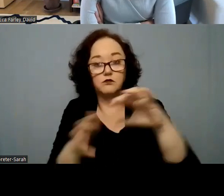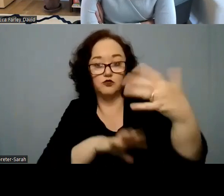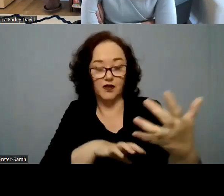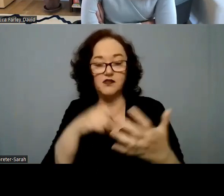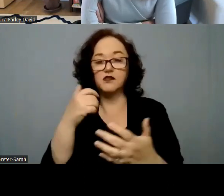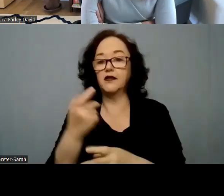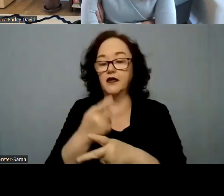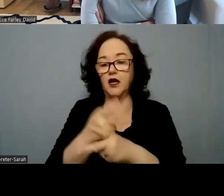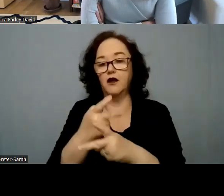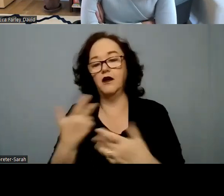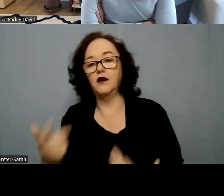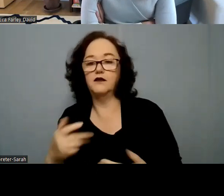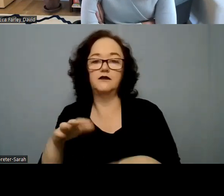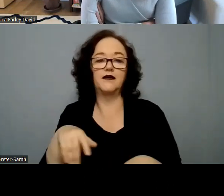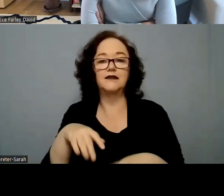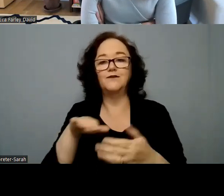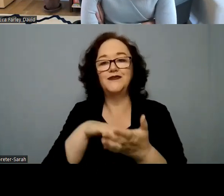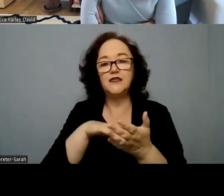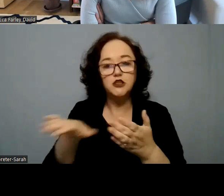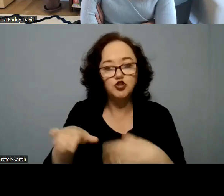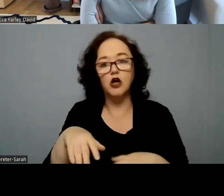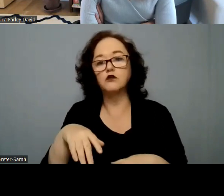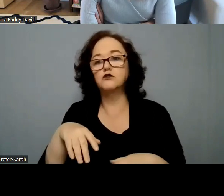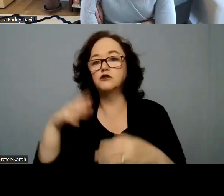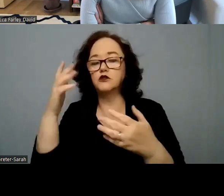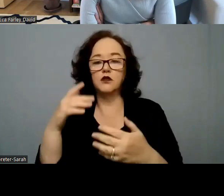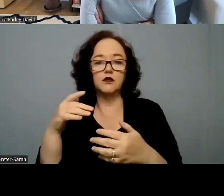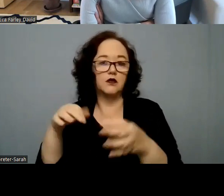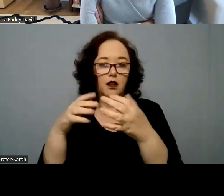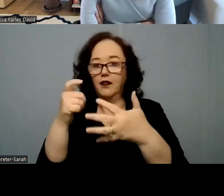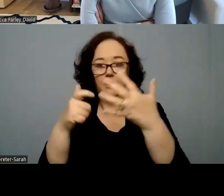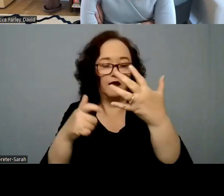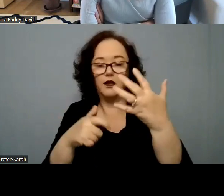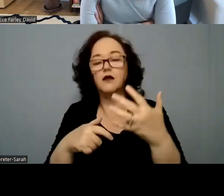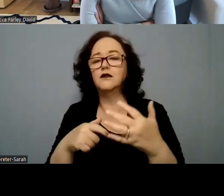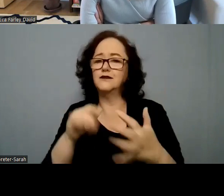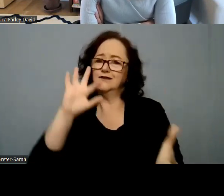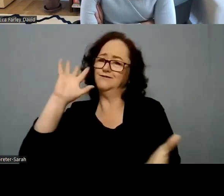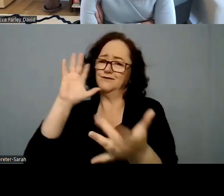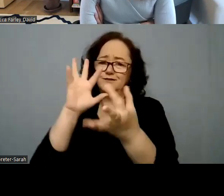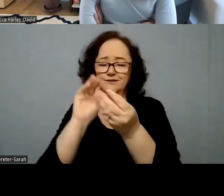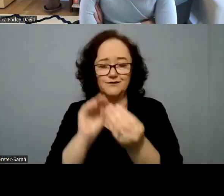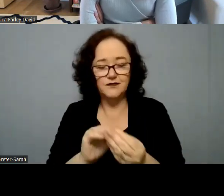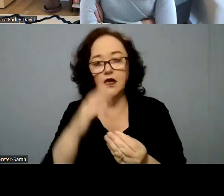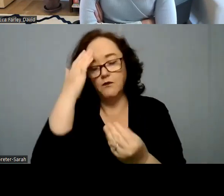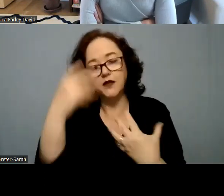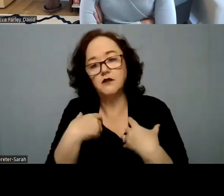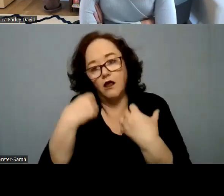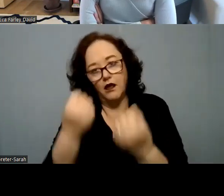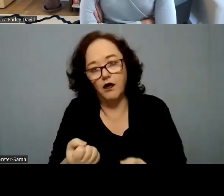planning, support, coordination, and again, as mentioned earlier, comprehensive outpatient mental health and substance use care.